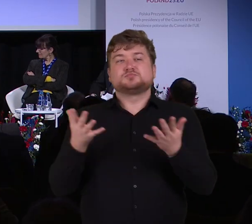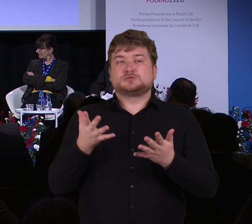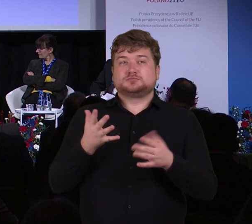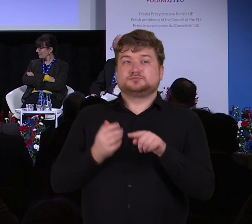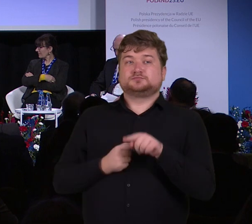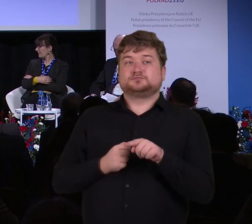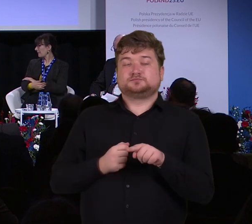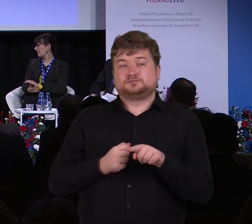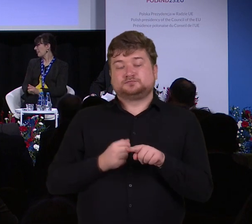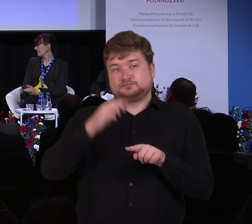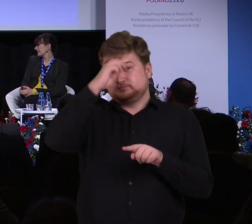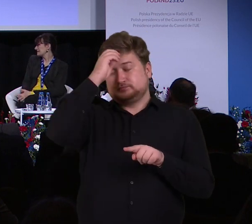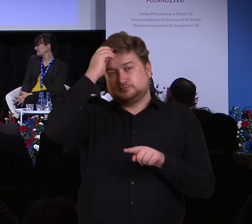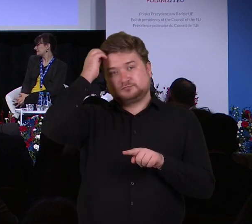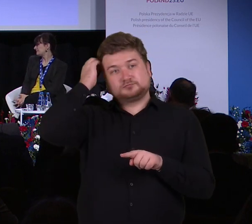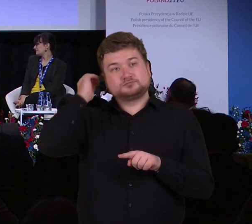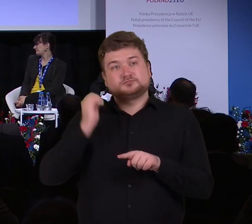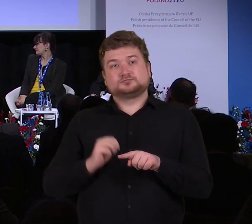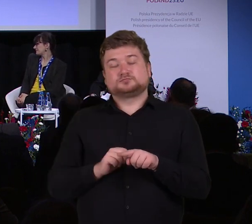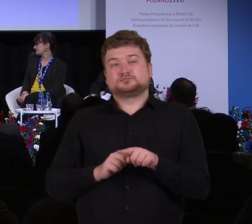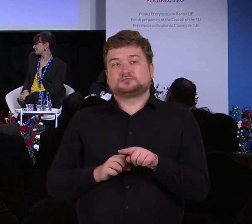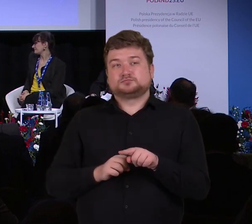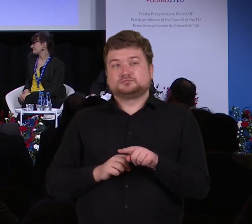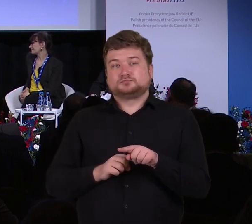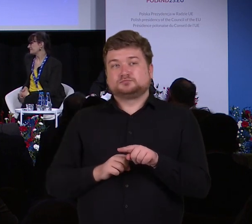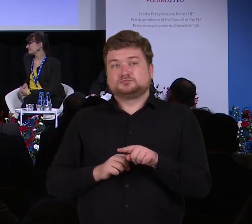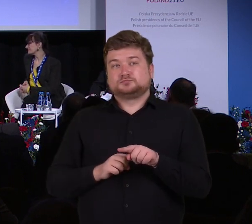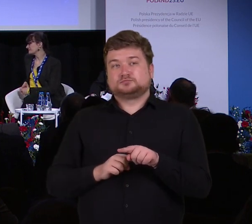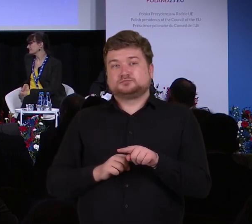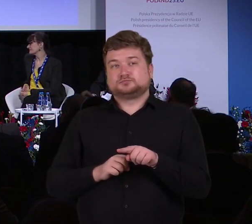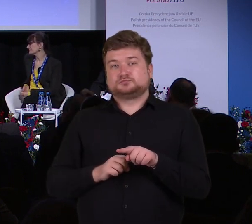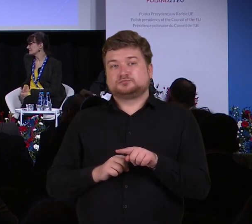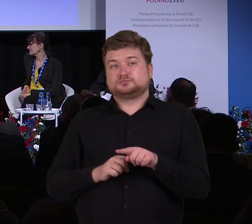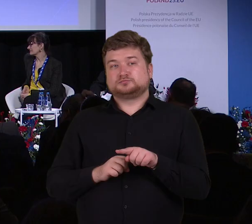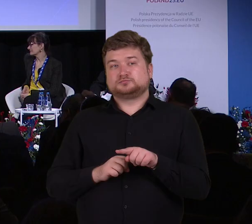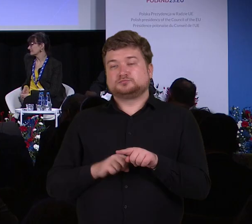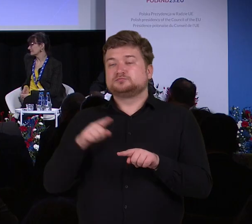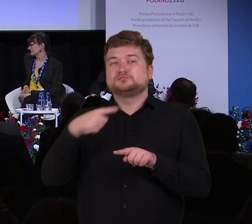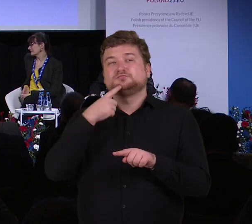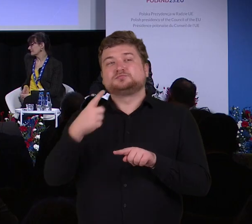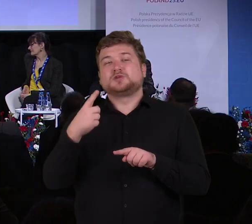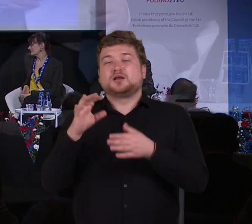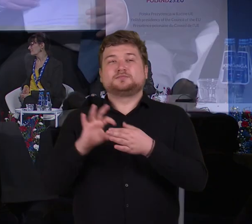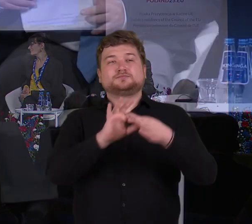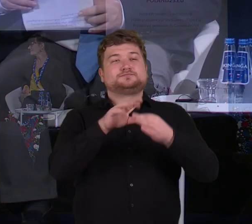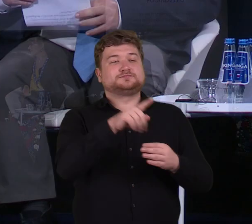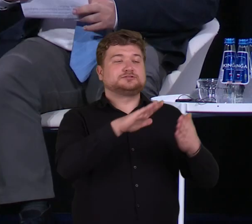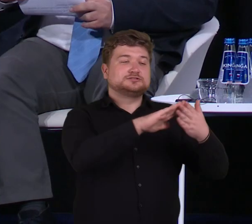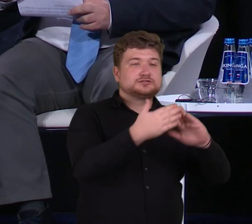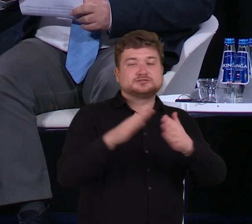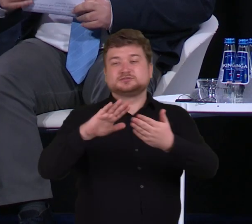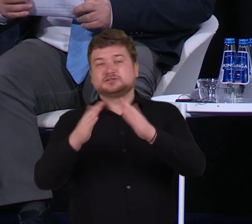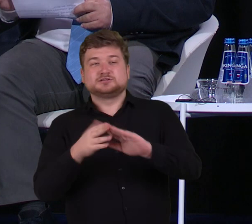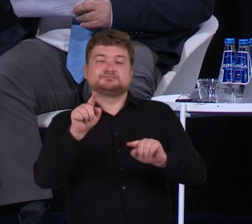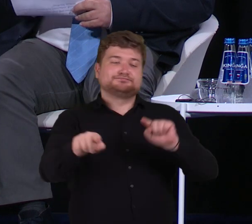to ITI and from CLLD to rural areas. I provoked a bit to this discussion